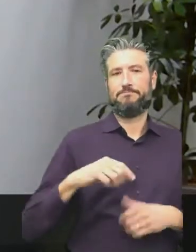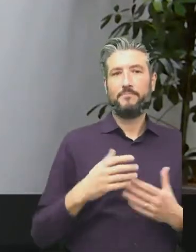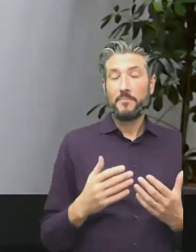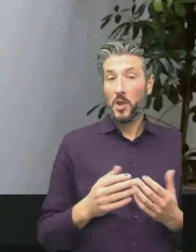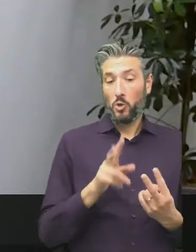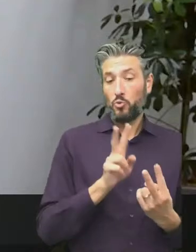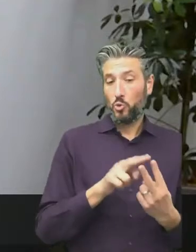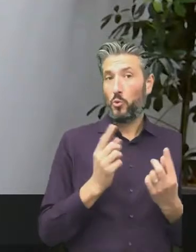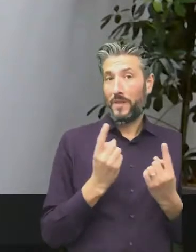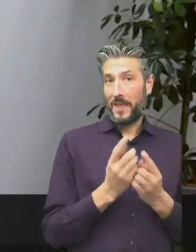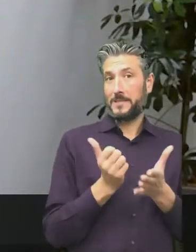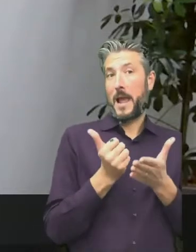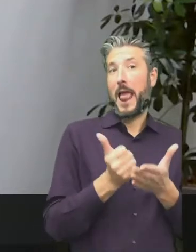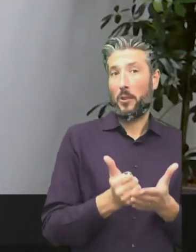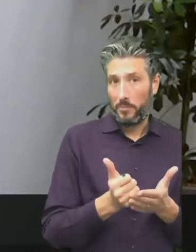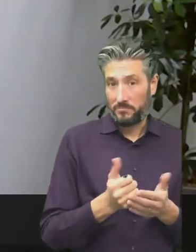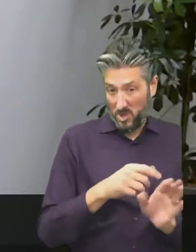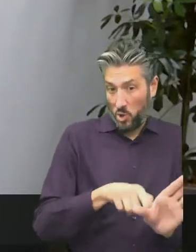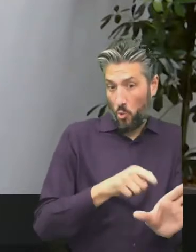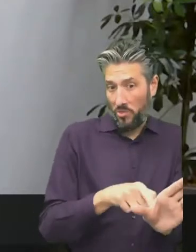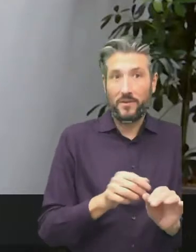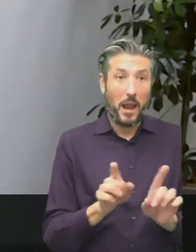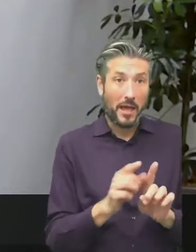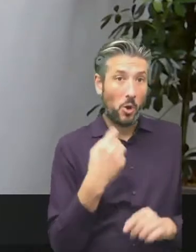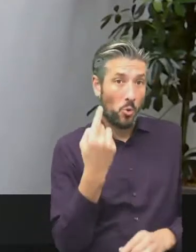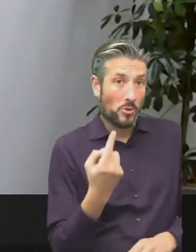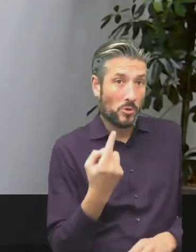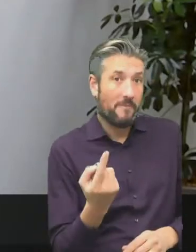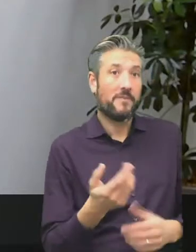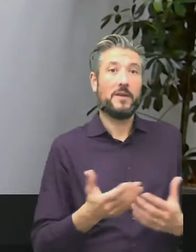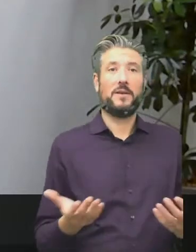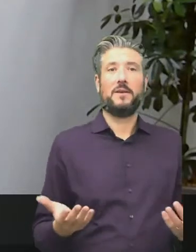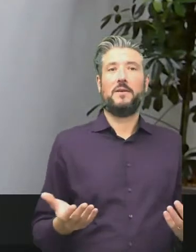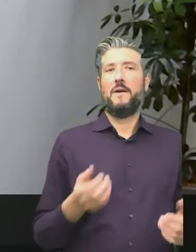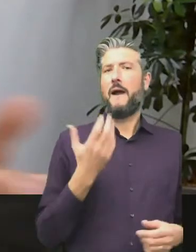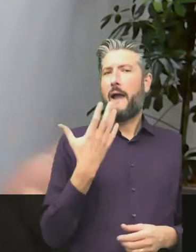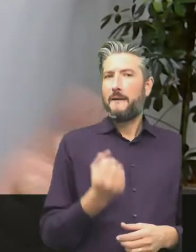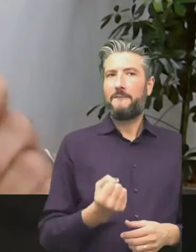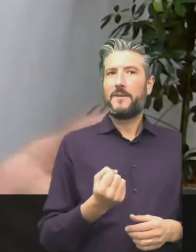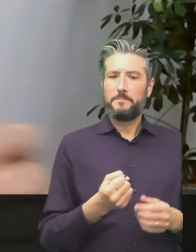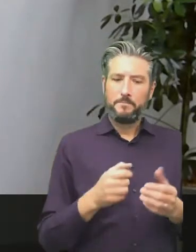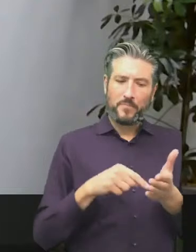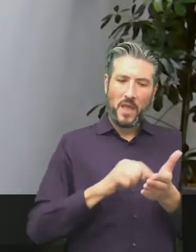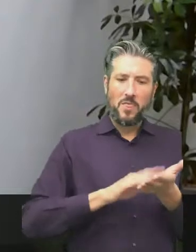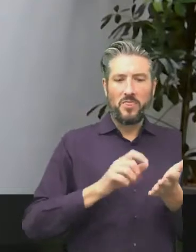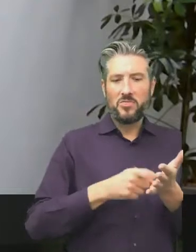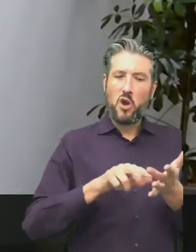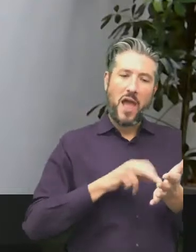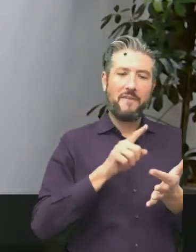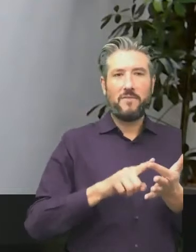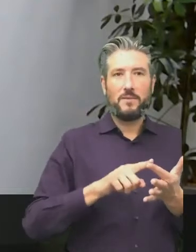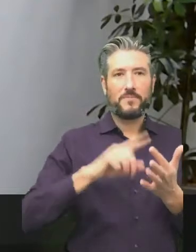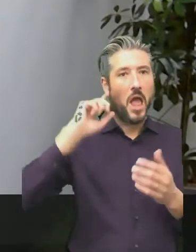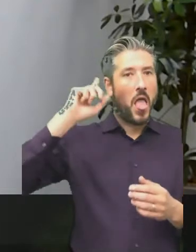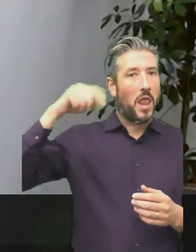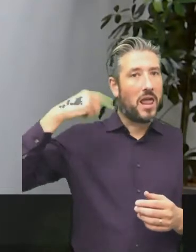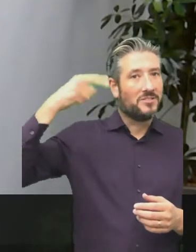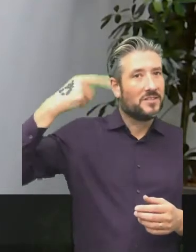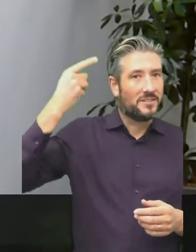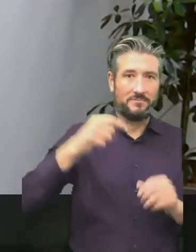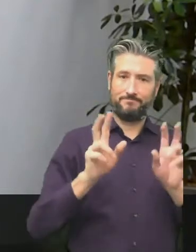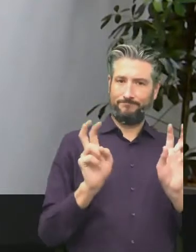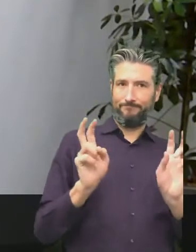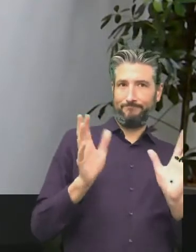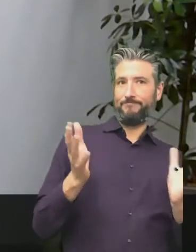people like you is Thrive London, if you get a chance just to Google that, but also the Good Thinking app to help young Londoners as